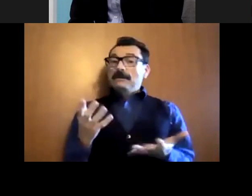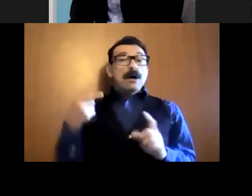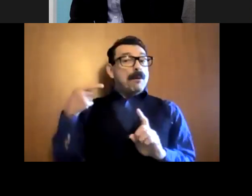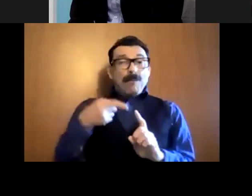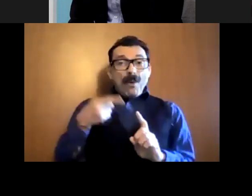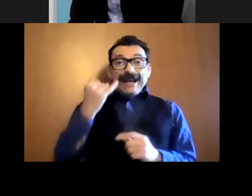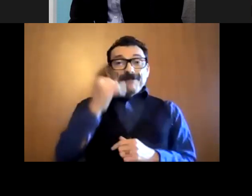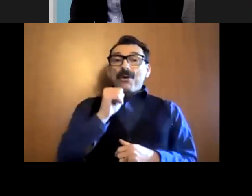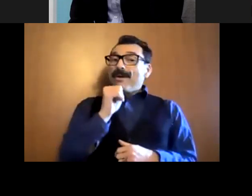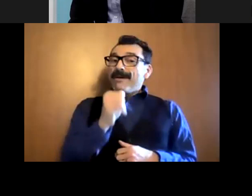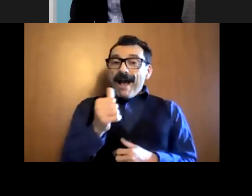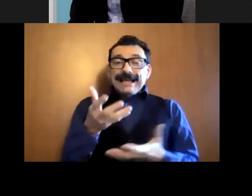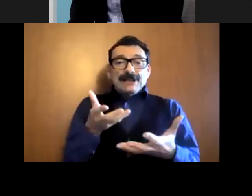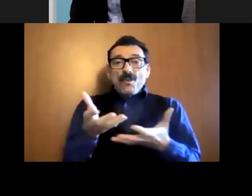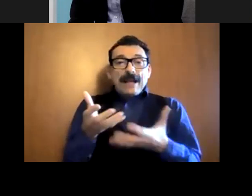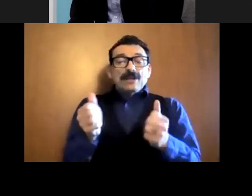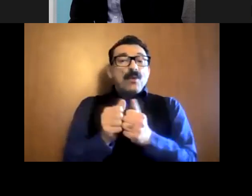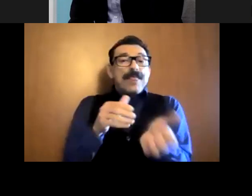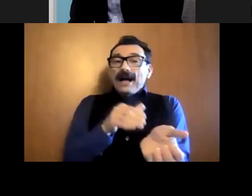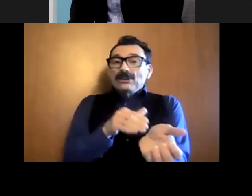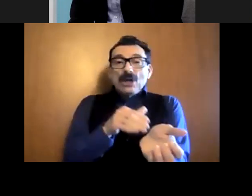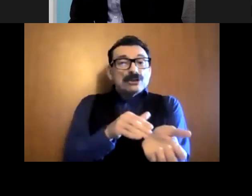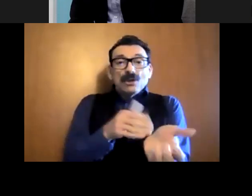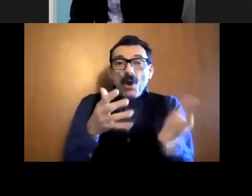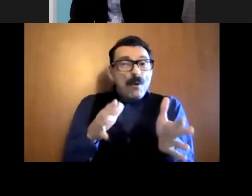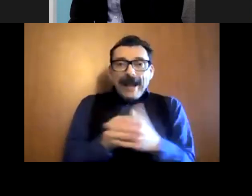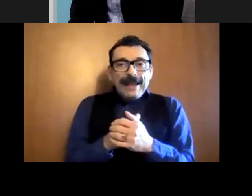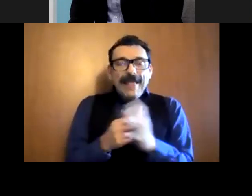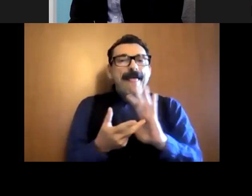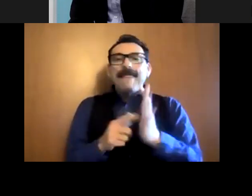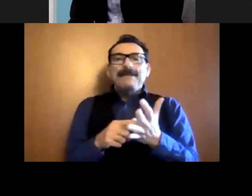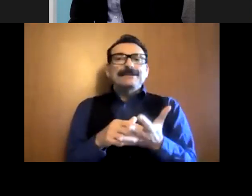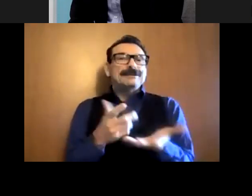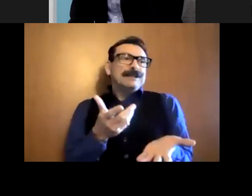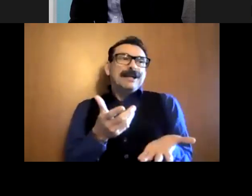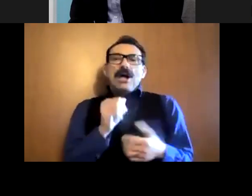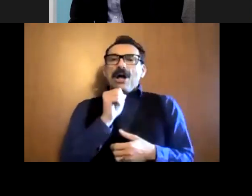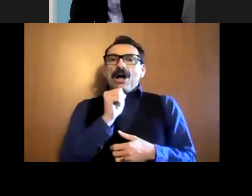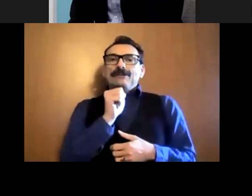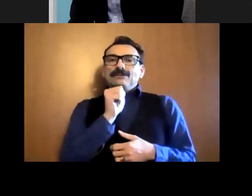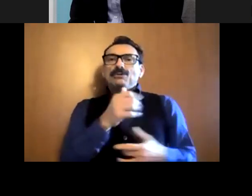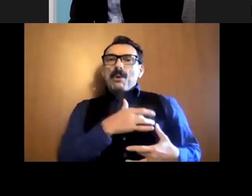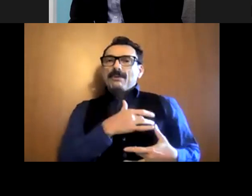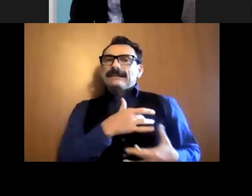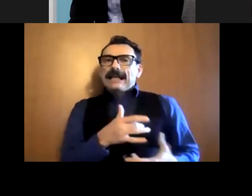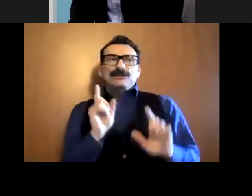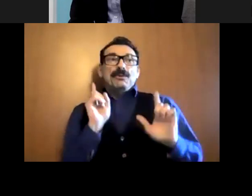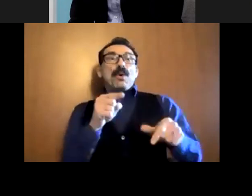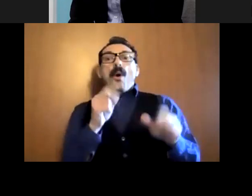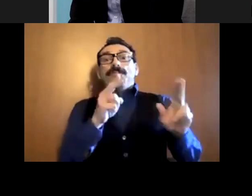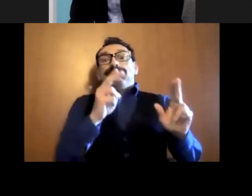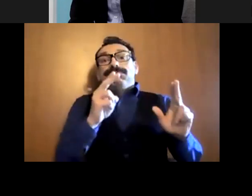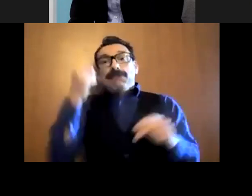with a primary care provider, you're probably less likely to go get a new vaccine, right? If you don't have that